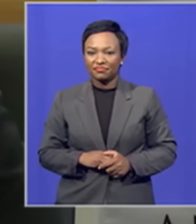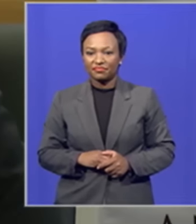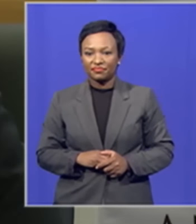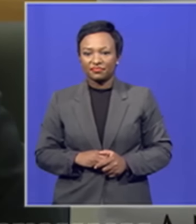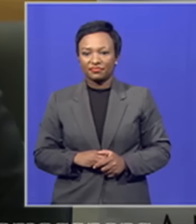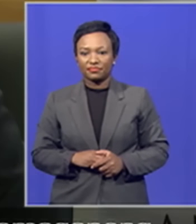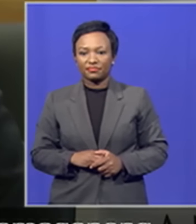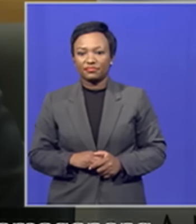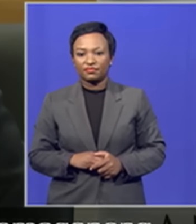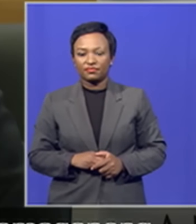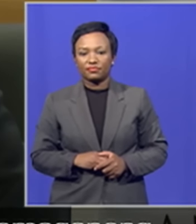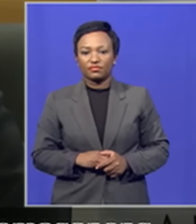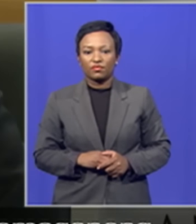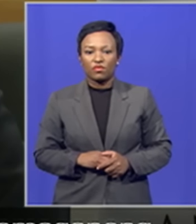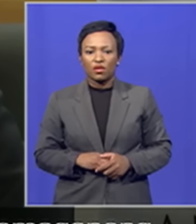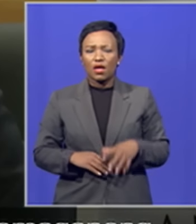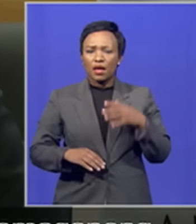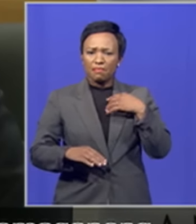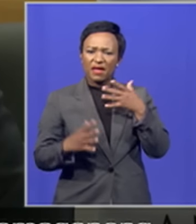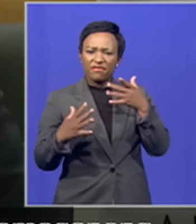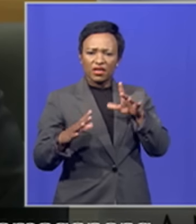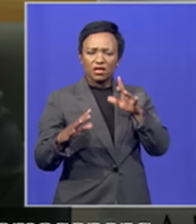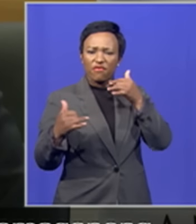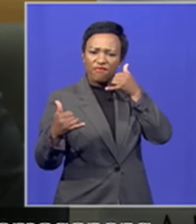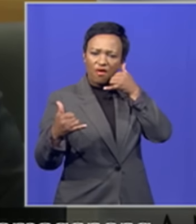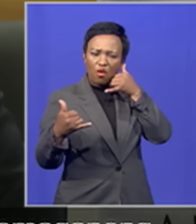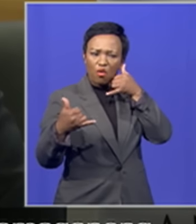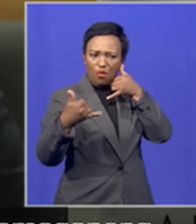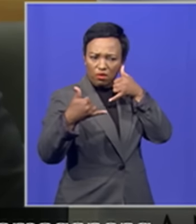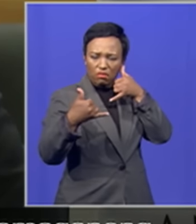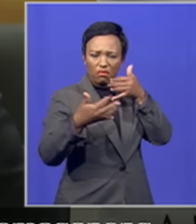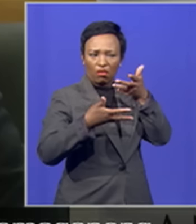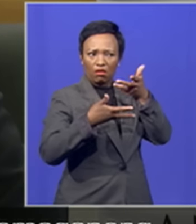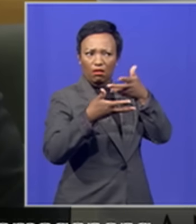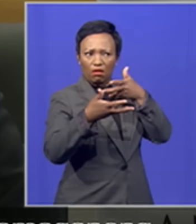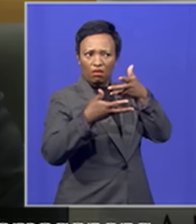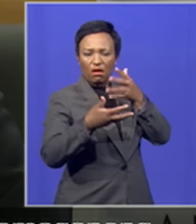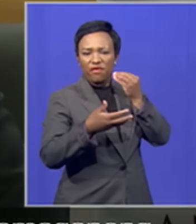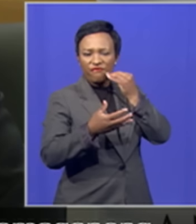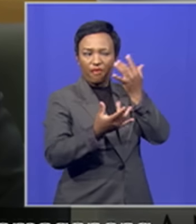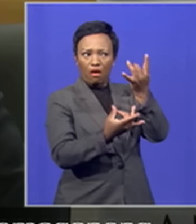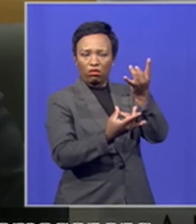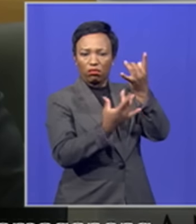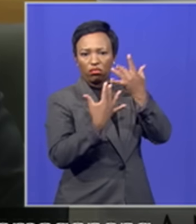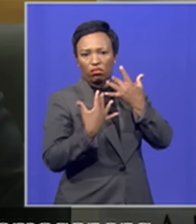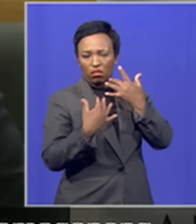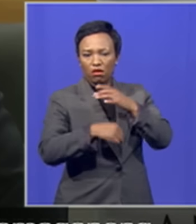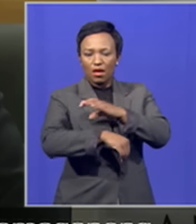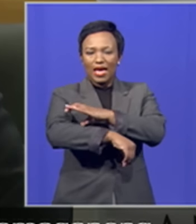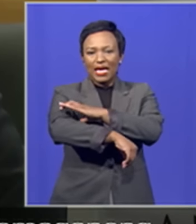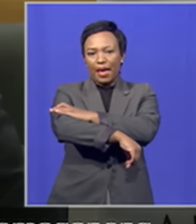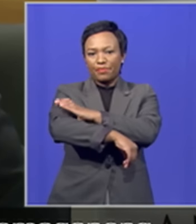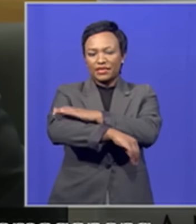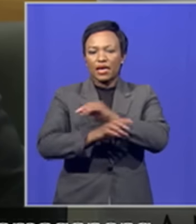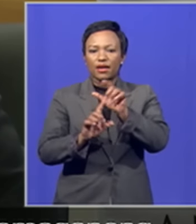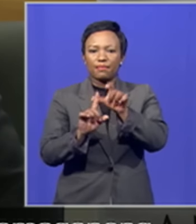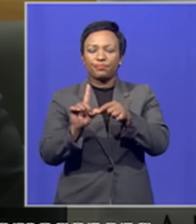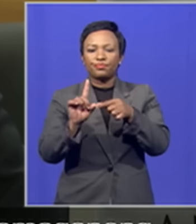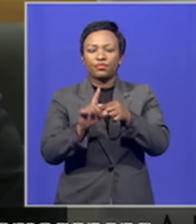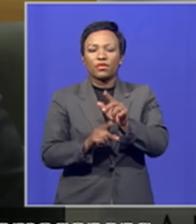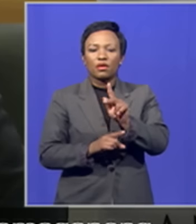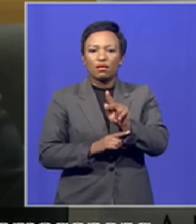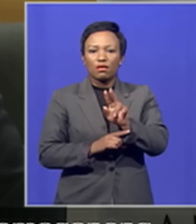I know for a fact that I spoke to him on the phone and he gave me the information. I only communicated with Captain Kruger on that specific day because